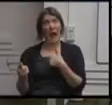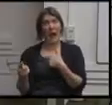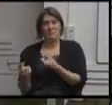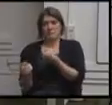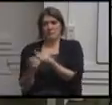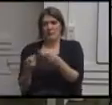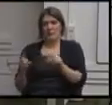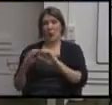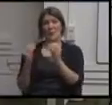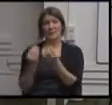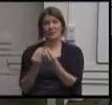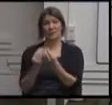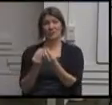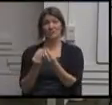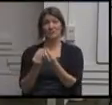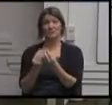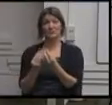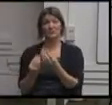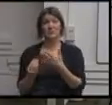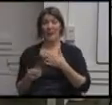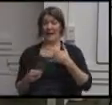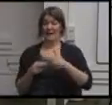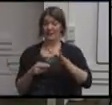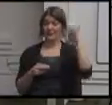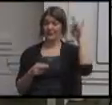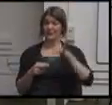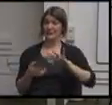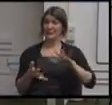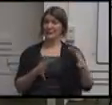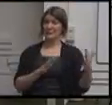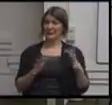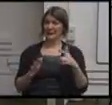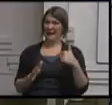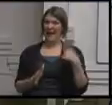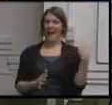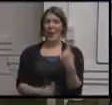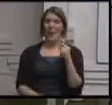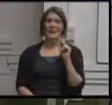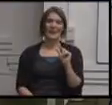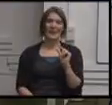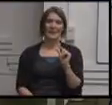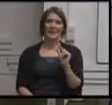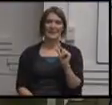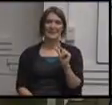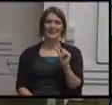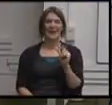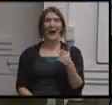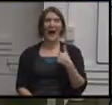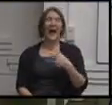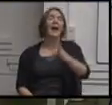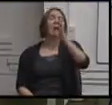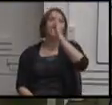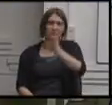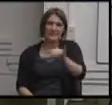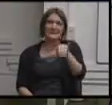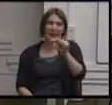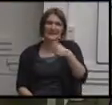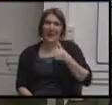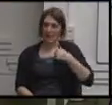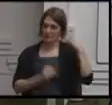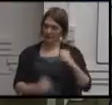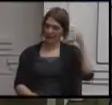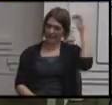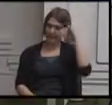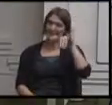in the organization. Certainly my reputation is that I've always been never afraid to say what's on my mind.